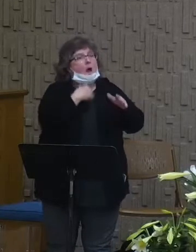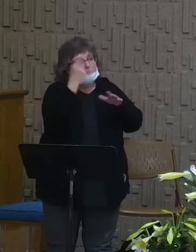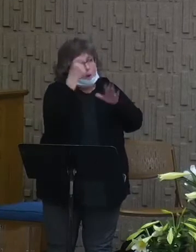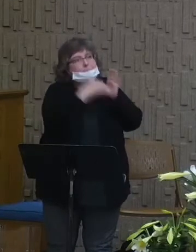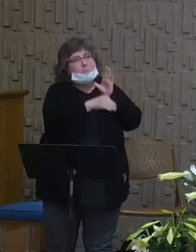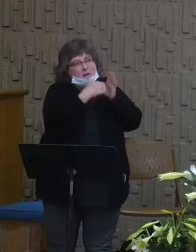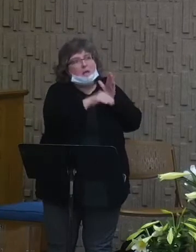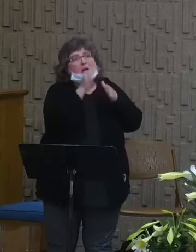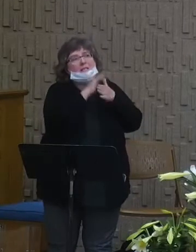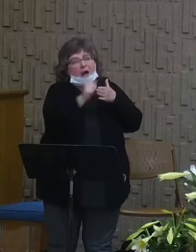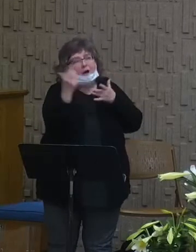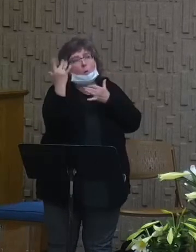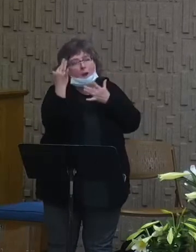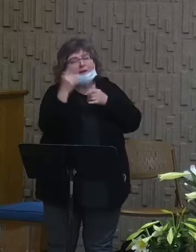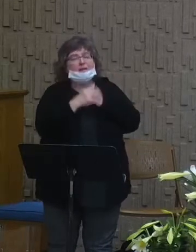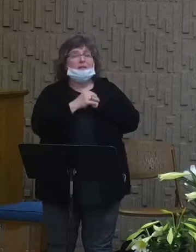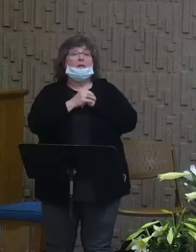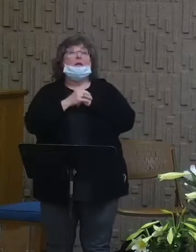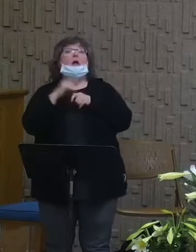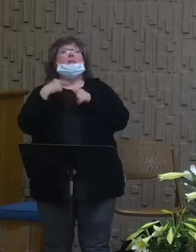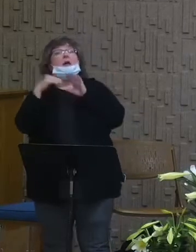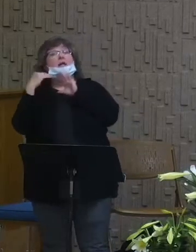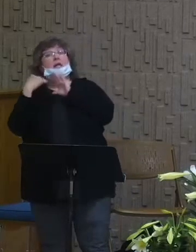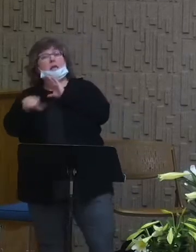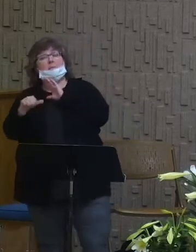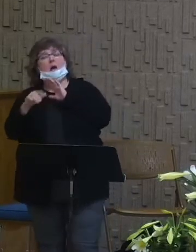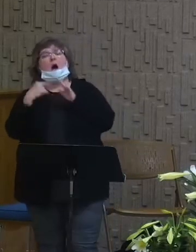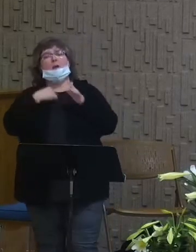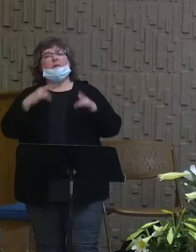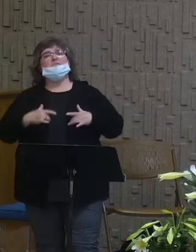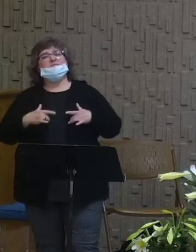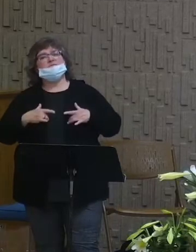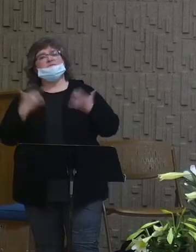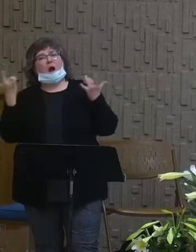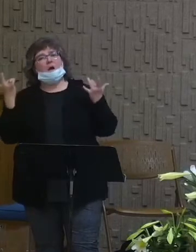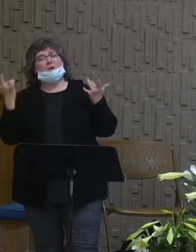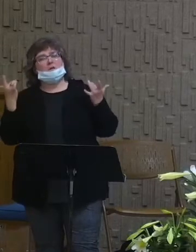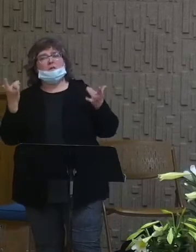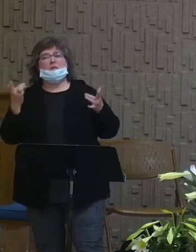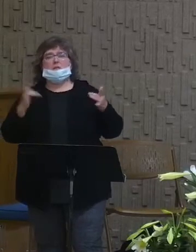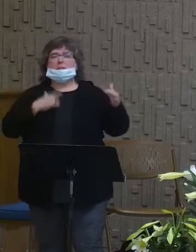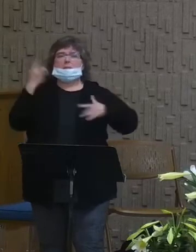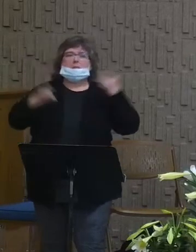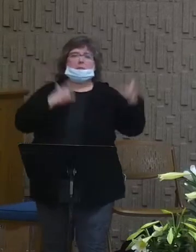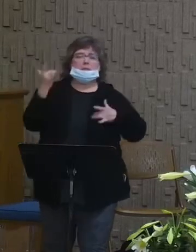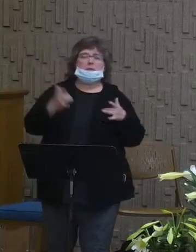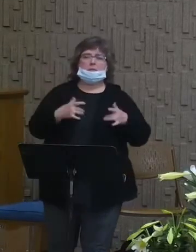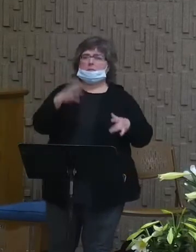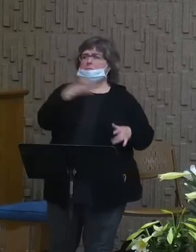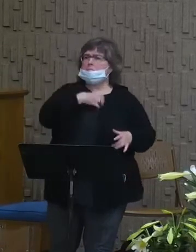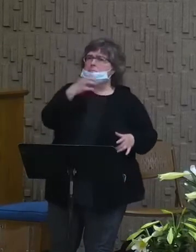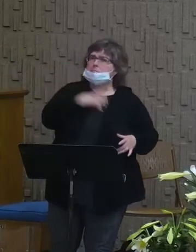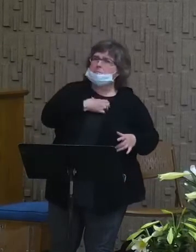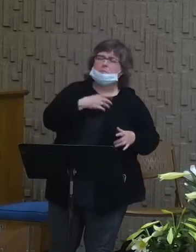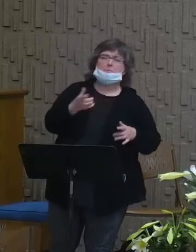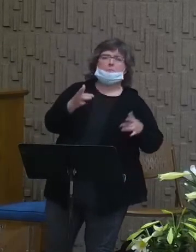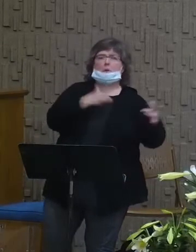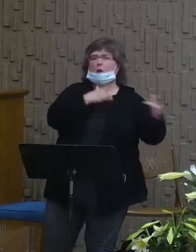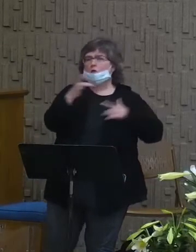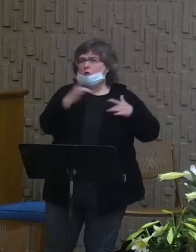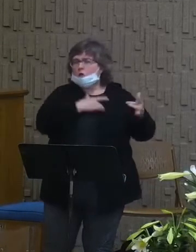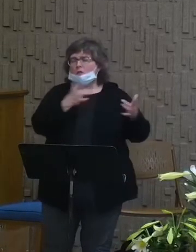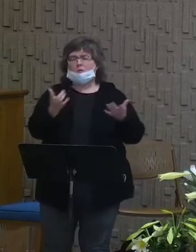know. And then there are the emails that fire me up. You know, there are some emails of complaint and